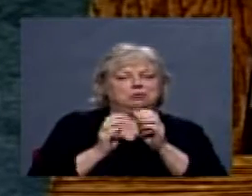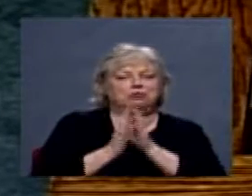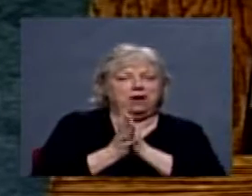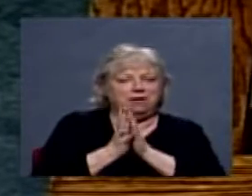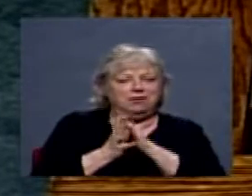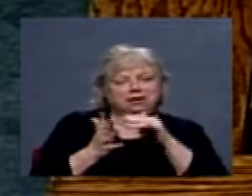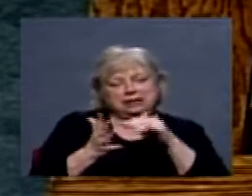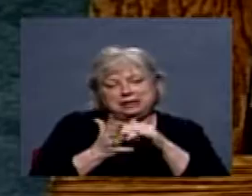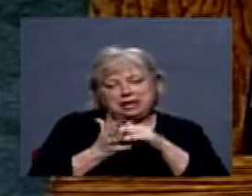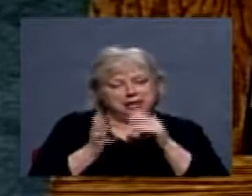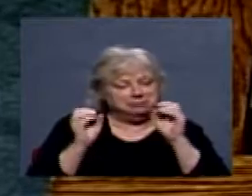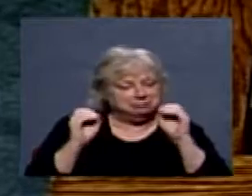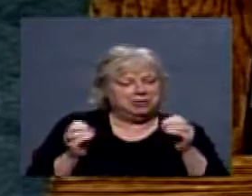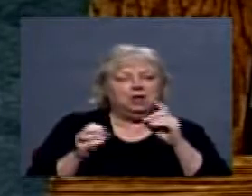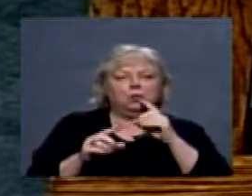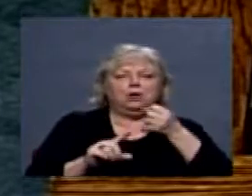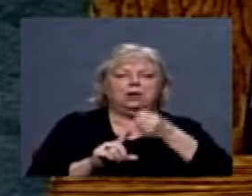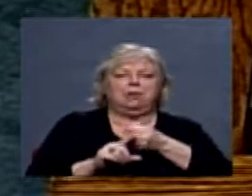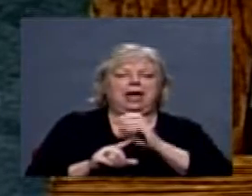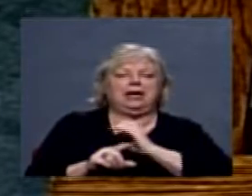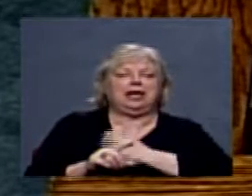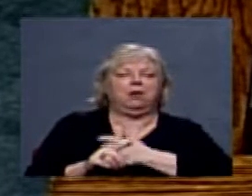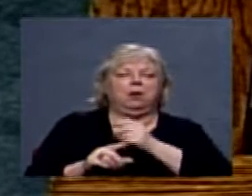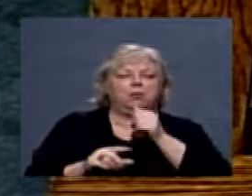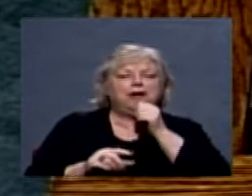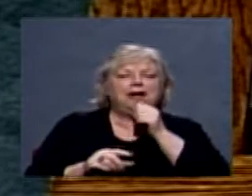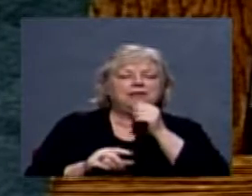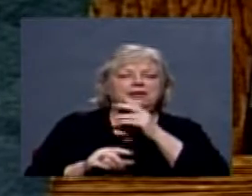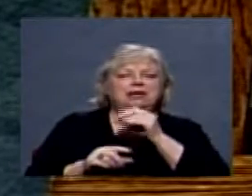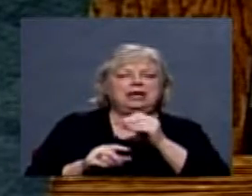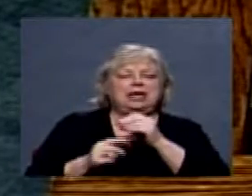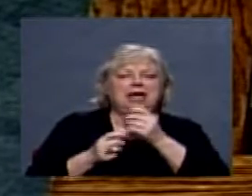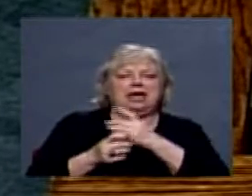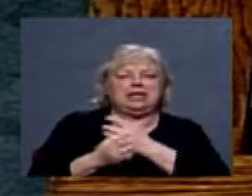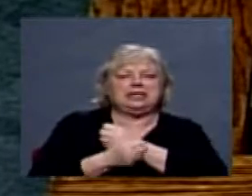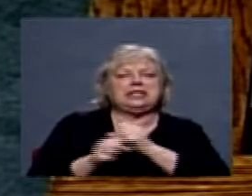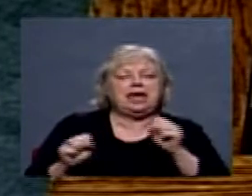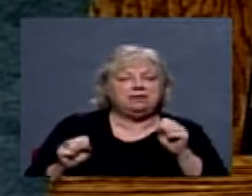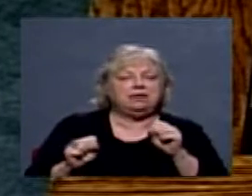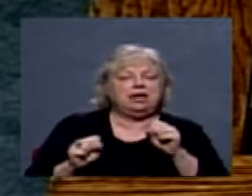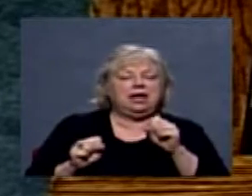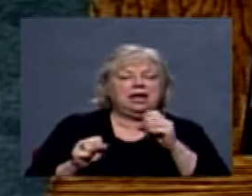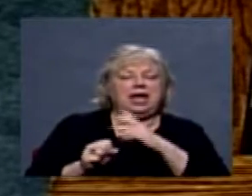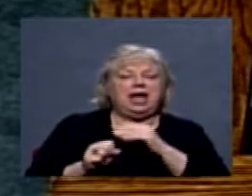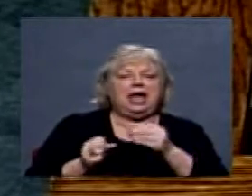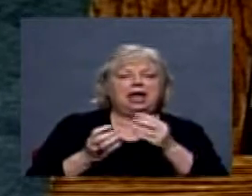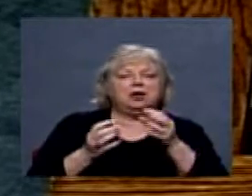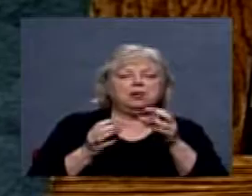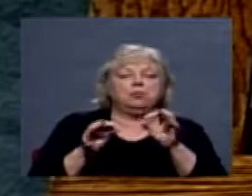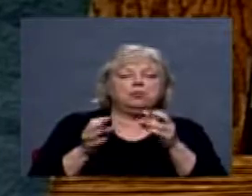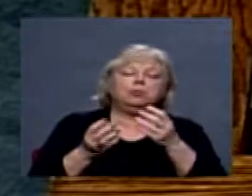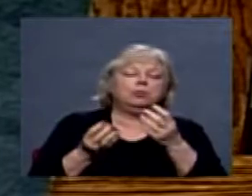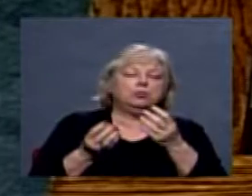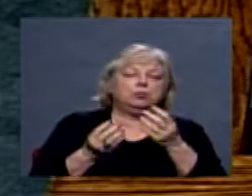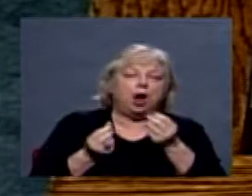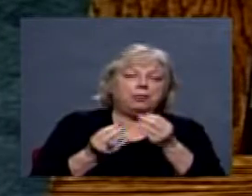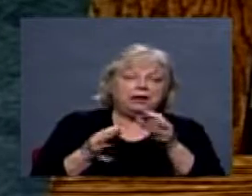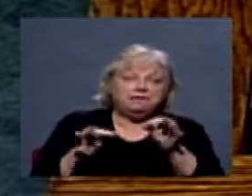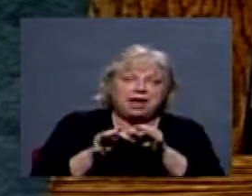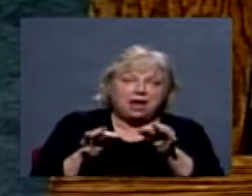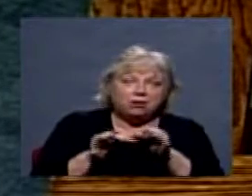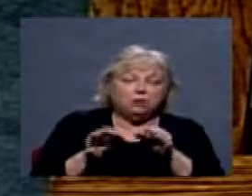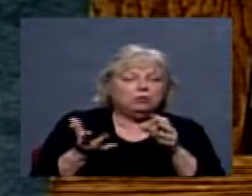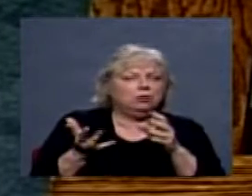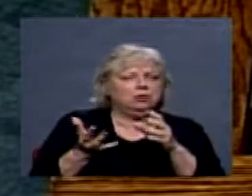our privacy, our security. It's going to decrease property value. And overall, we